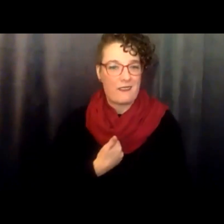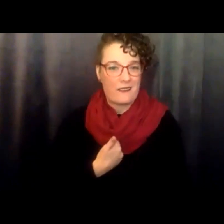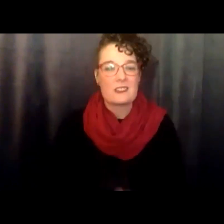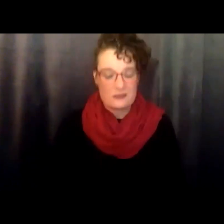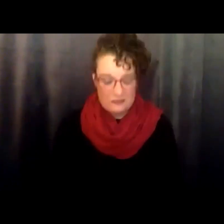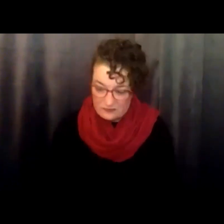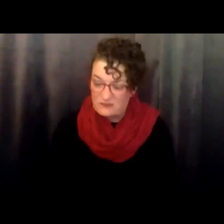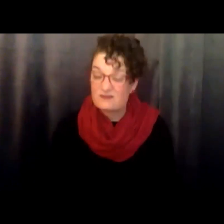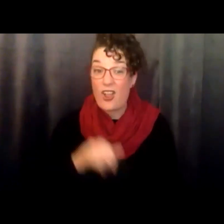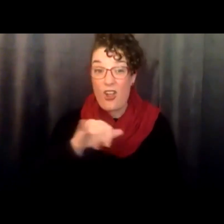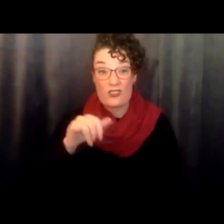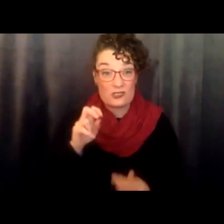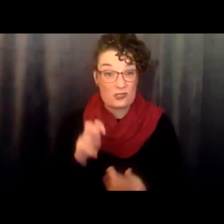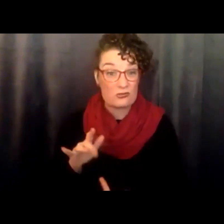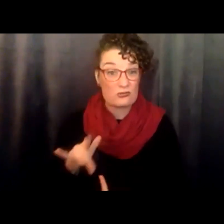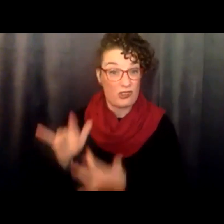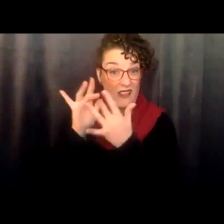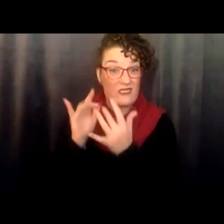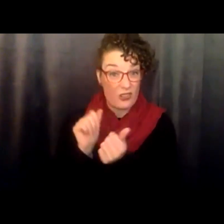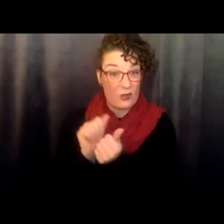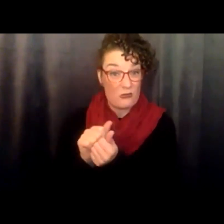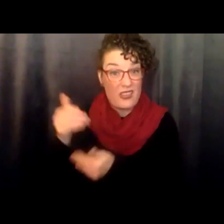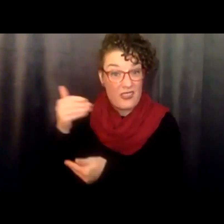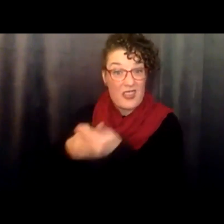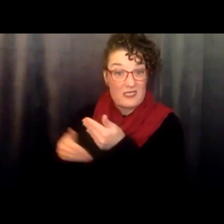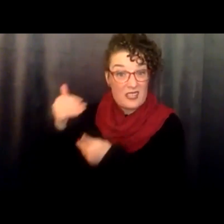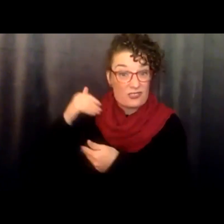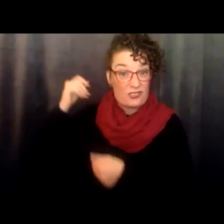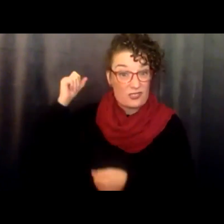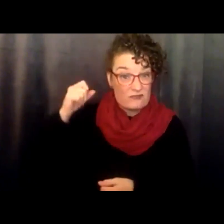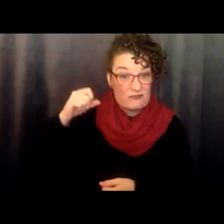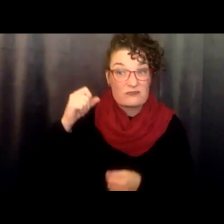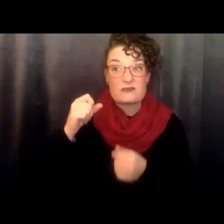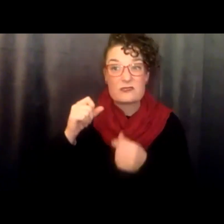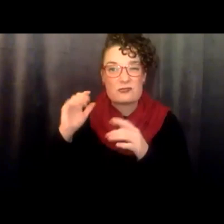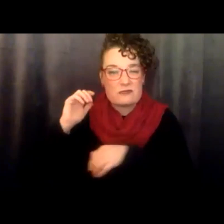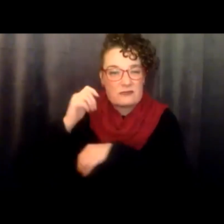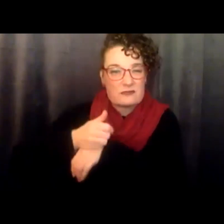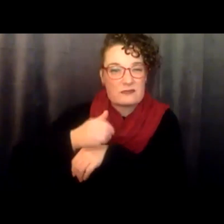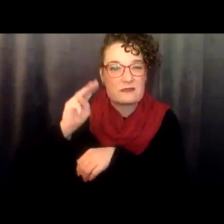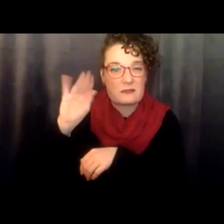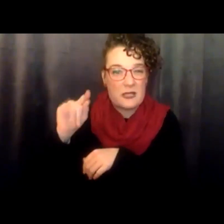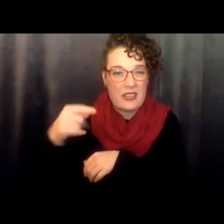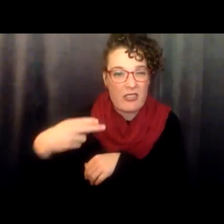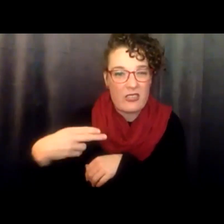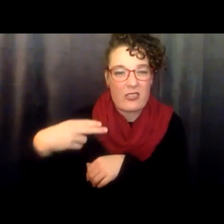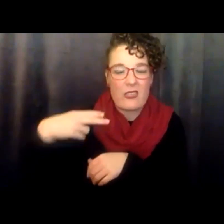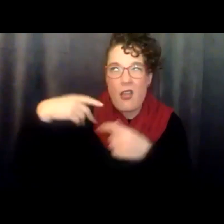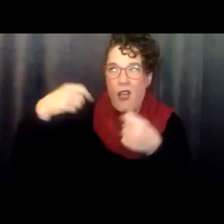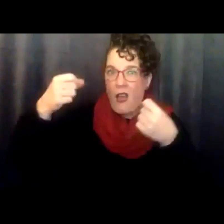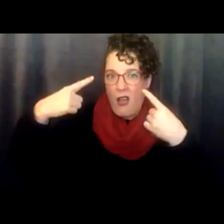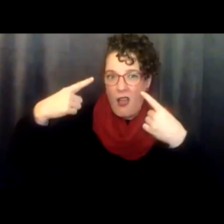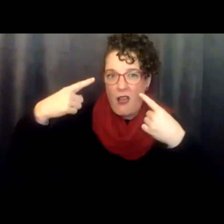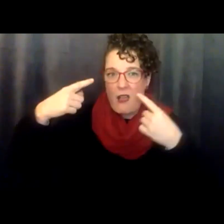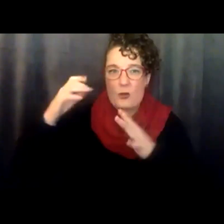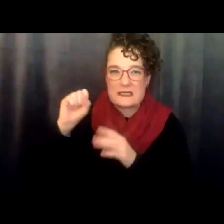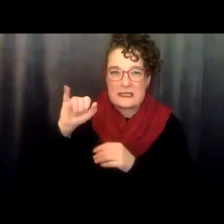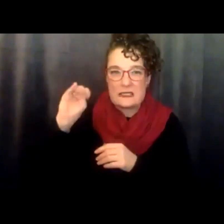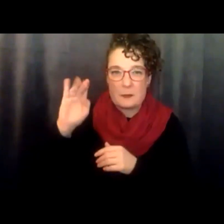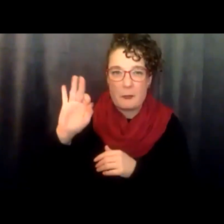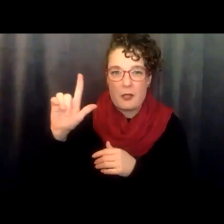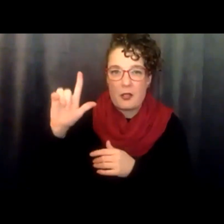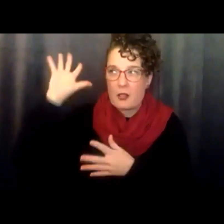also of traveling a bit with ancestors to develop myths or symbols to express their